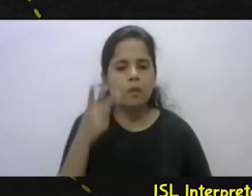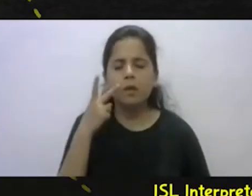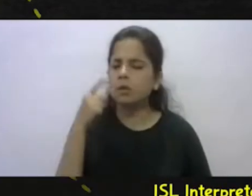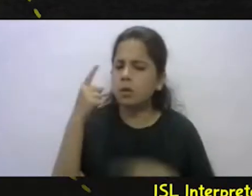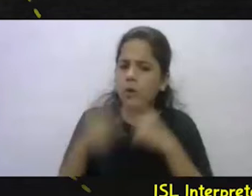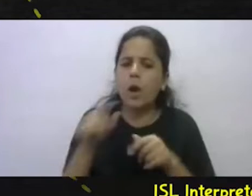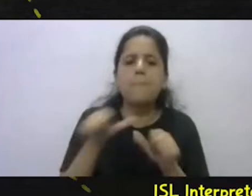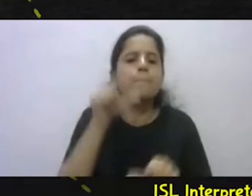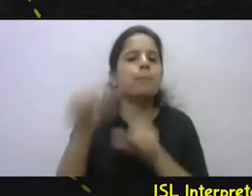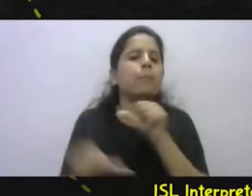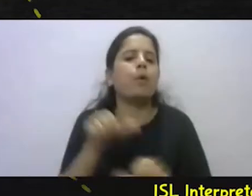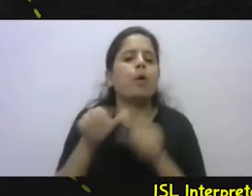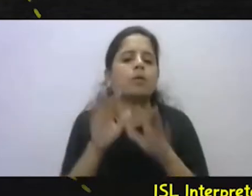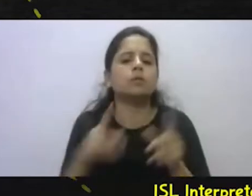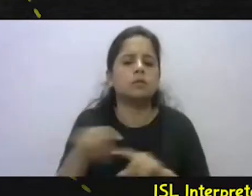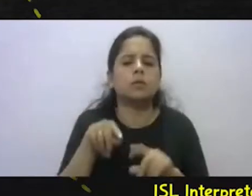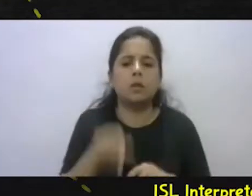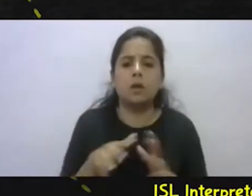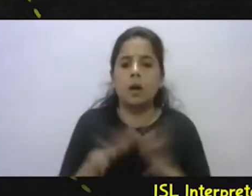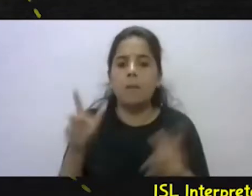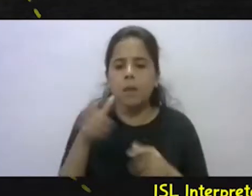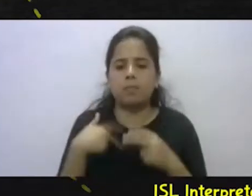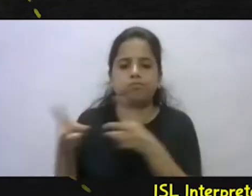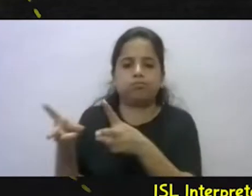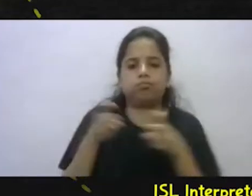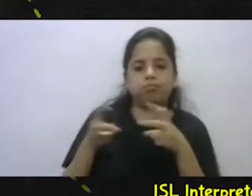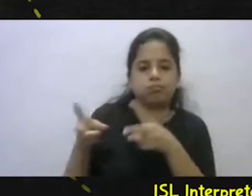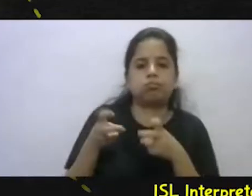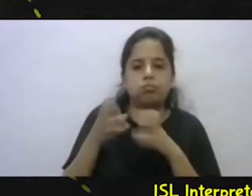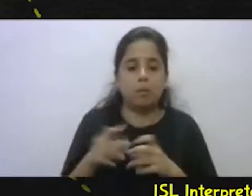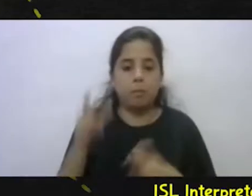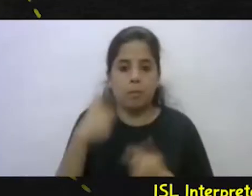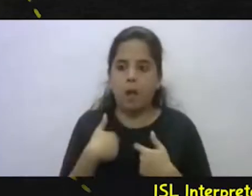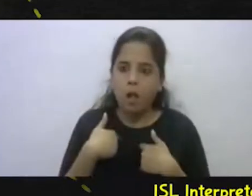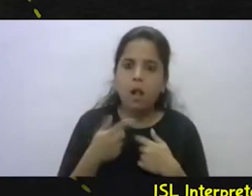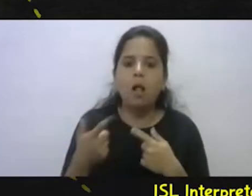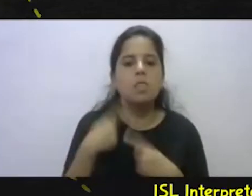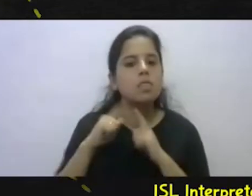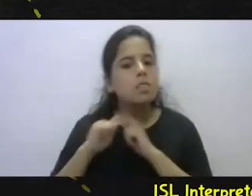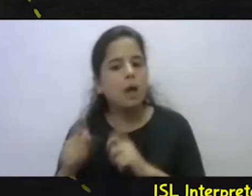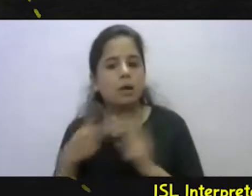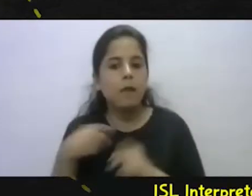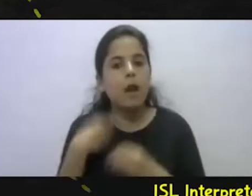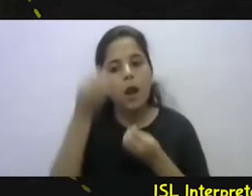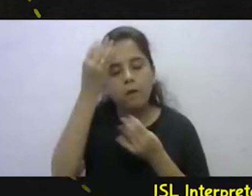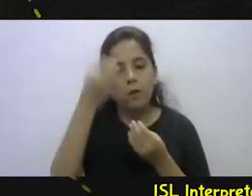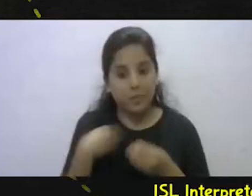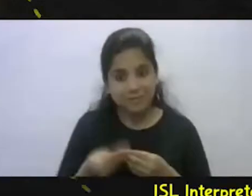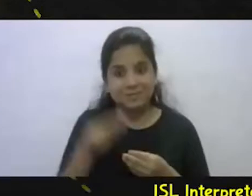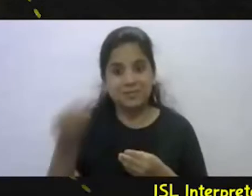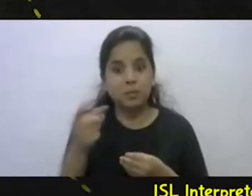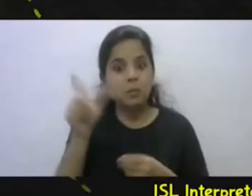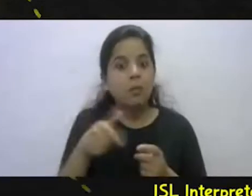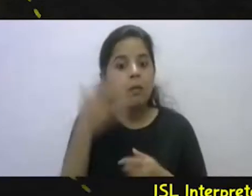the process which is extremely extractive. So you're going to people to extract information. You forget that they're also